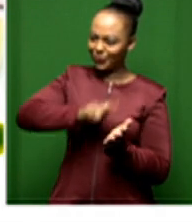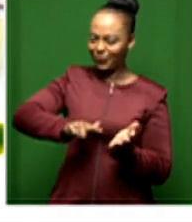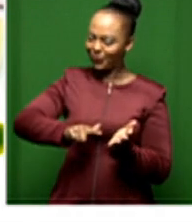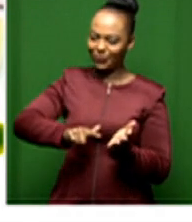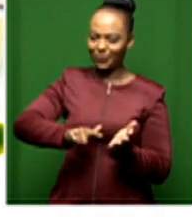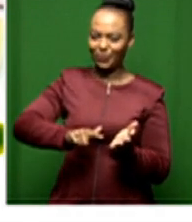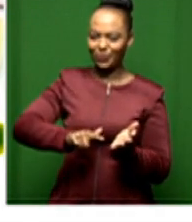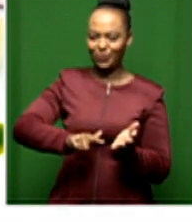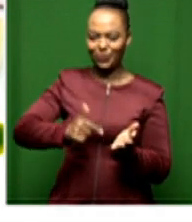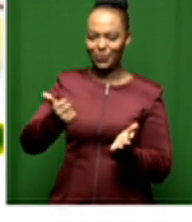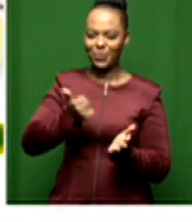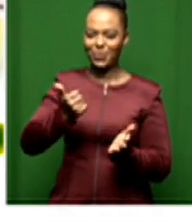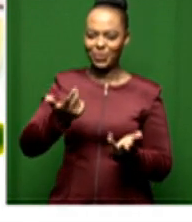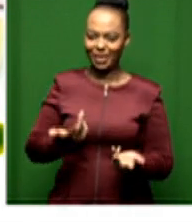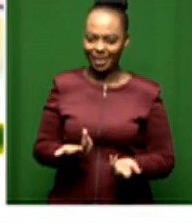the importance of,